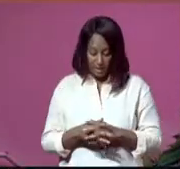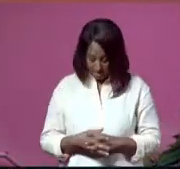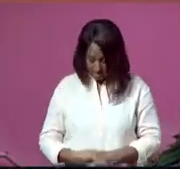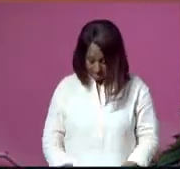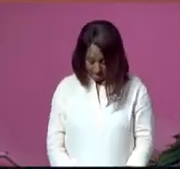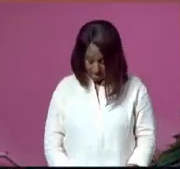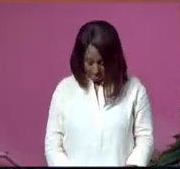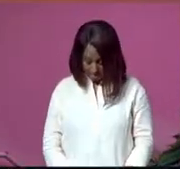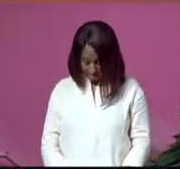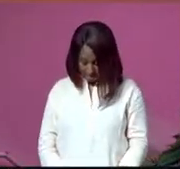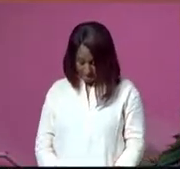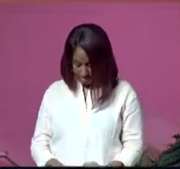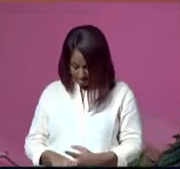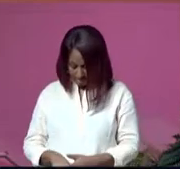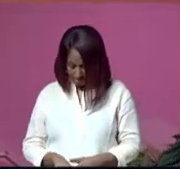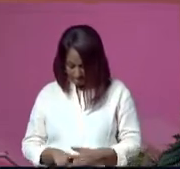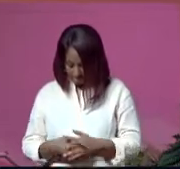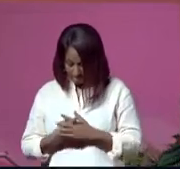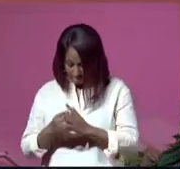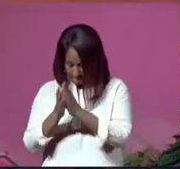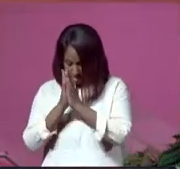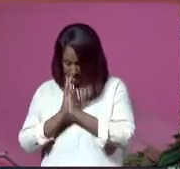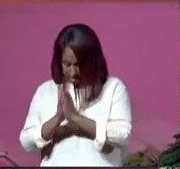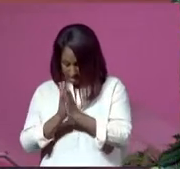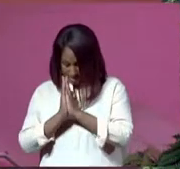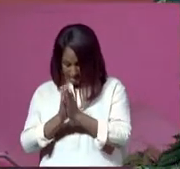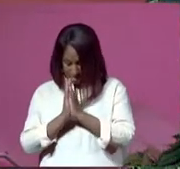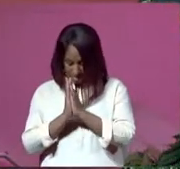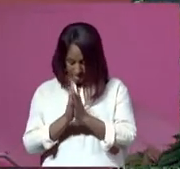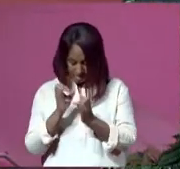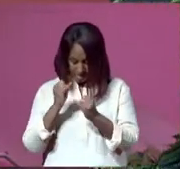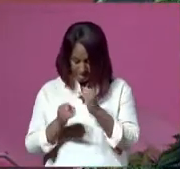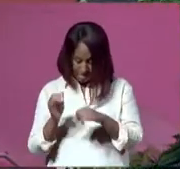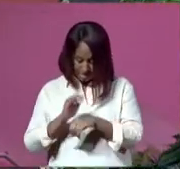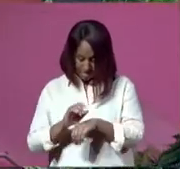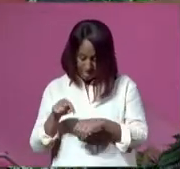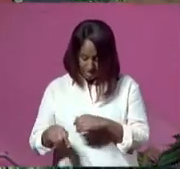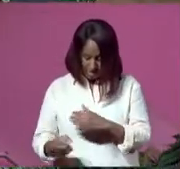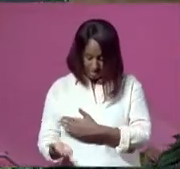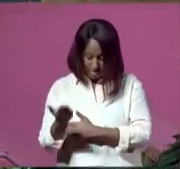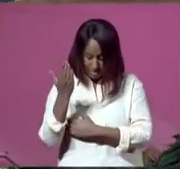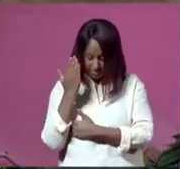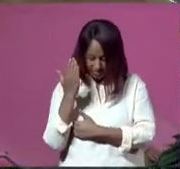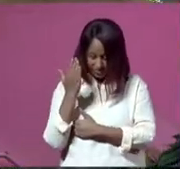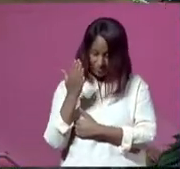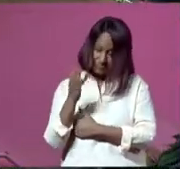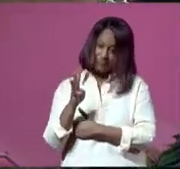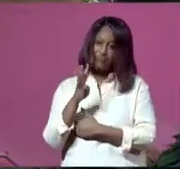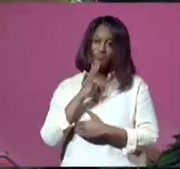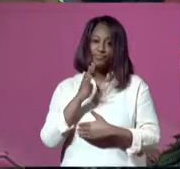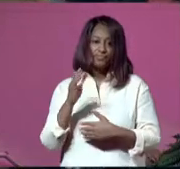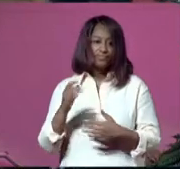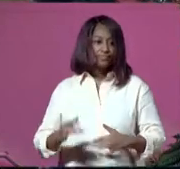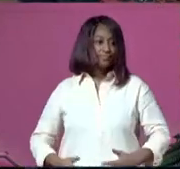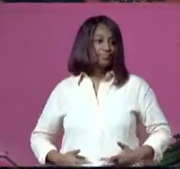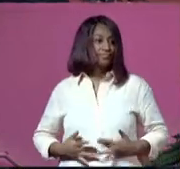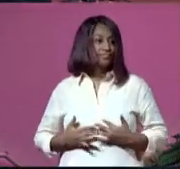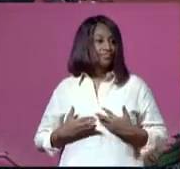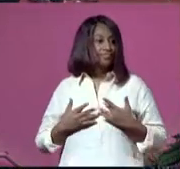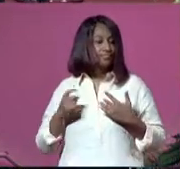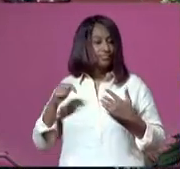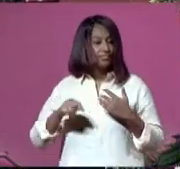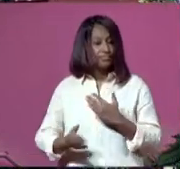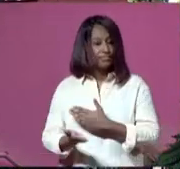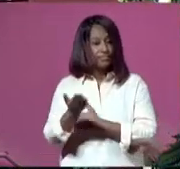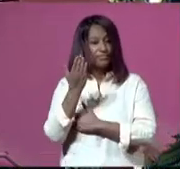I wrestled last night and even this morning, and you spoke to me this morning in my prayer time